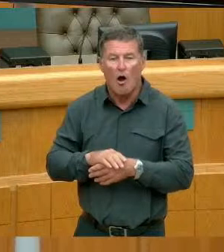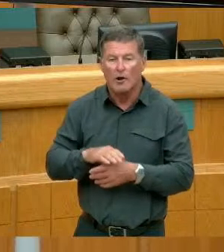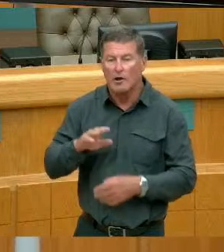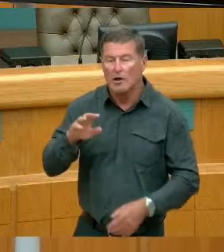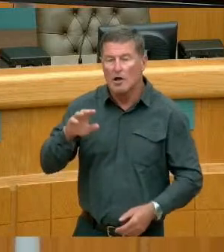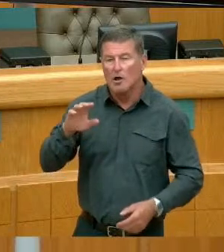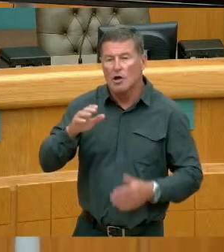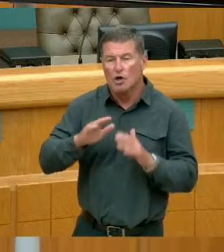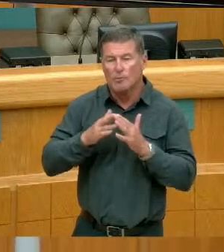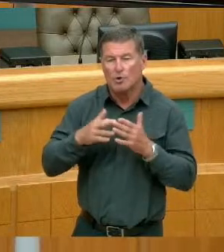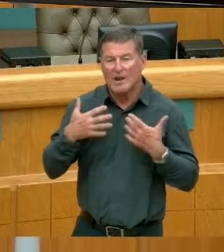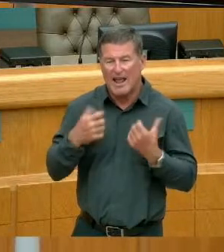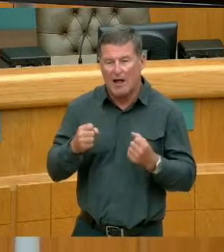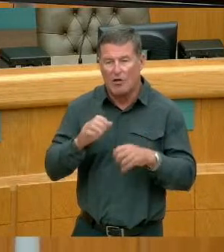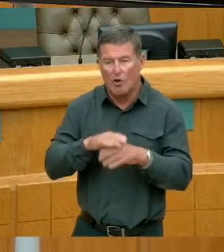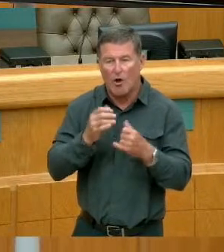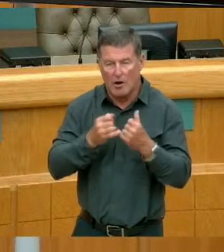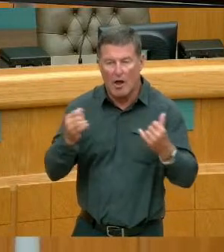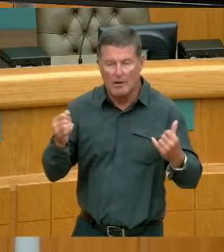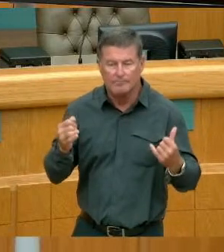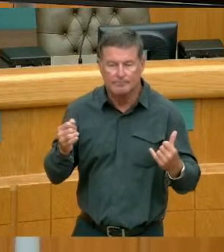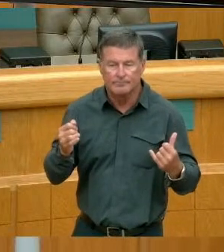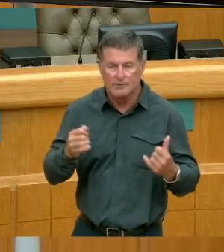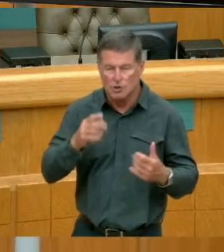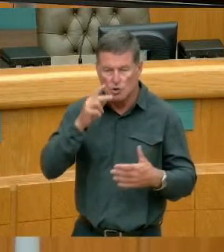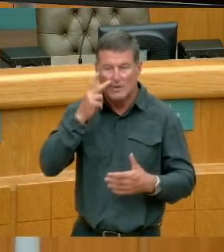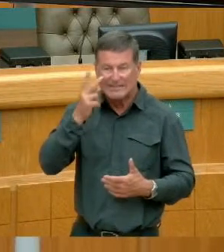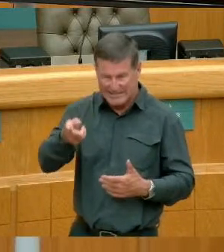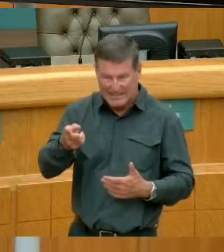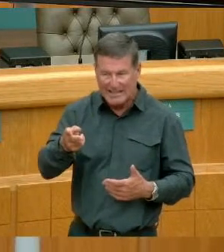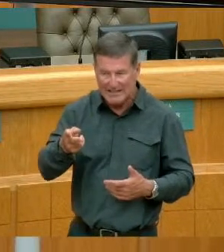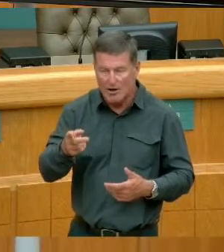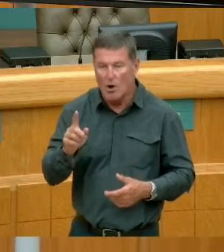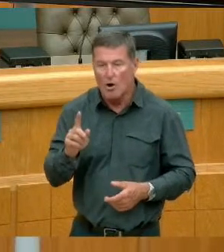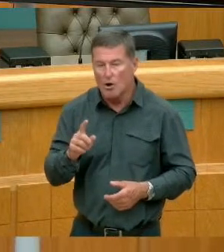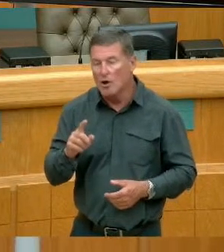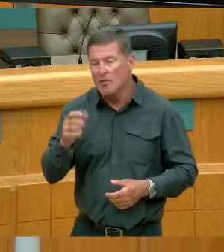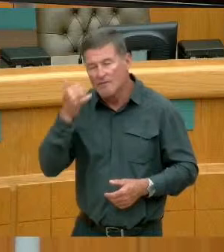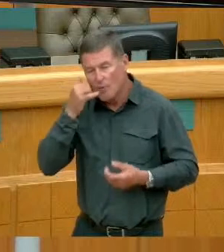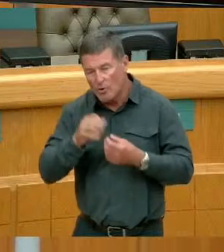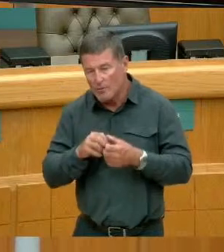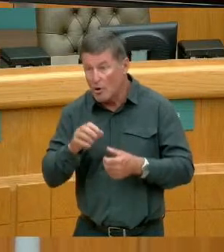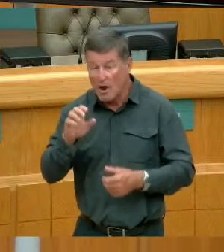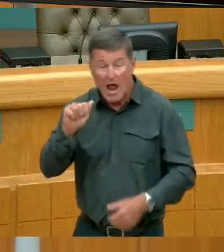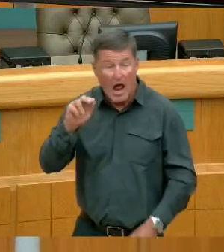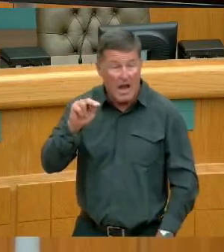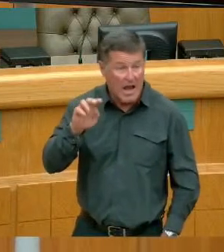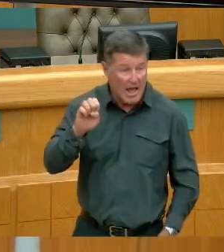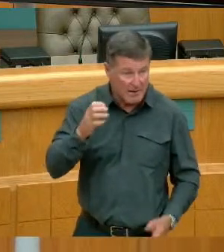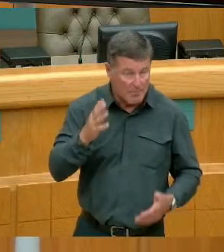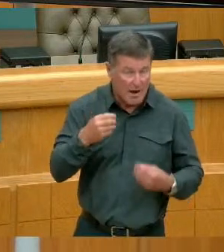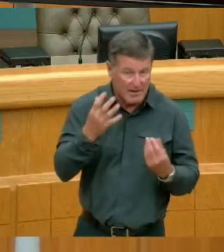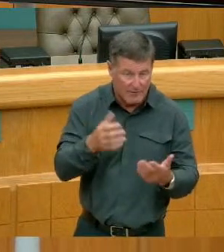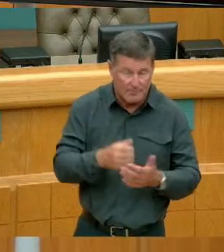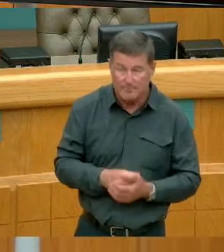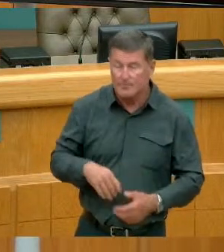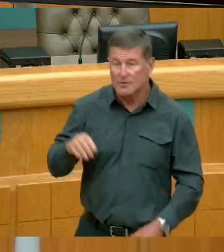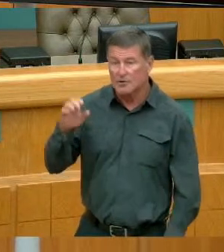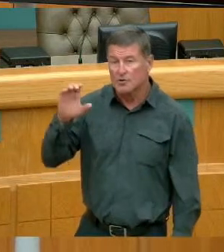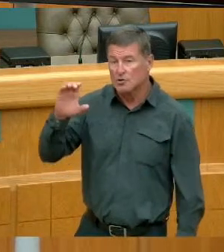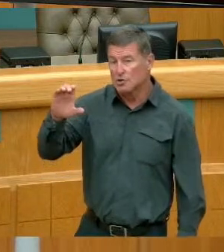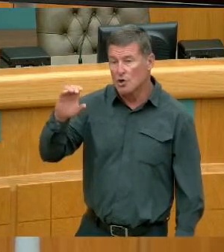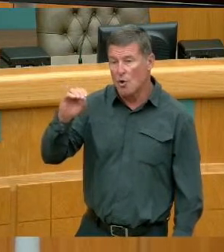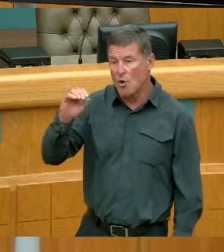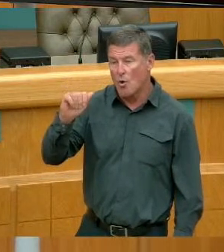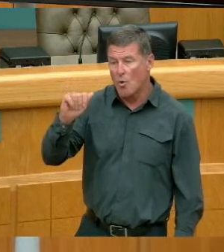online. There's a number to call, or message us during this meeting. We'll give you a number if you need it. Coastal Bend